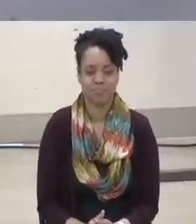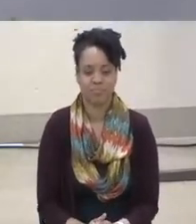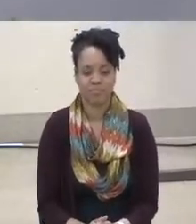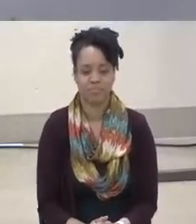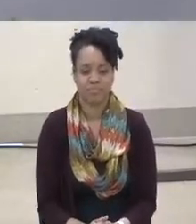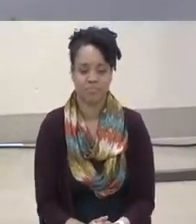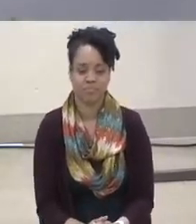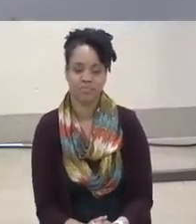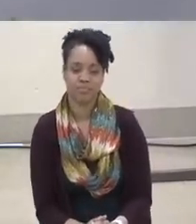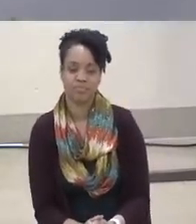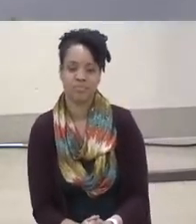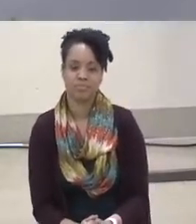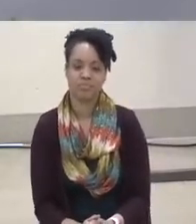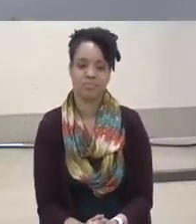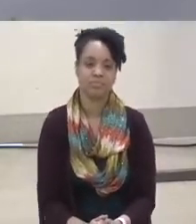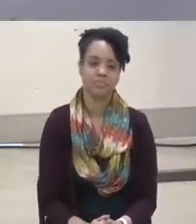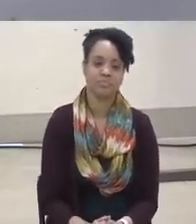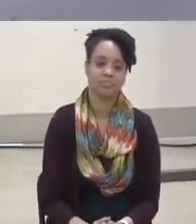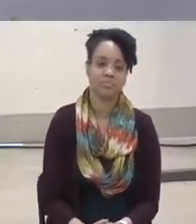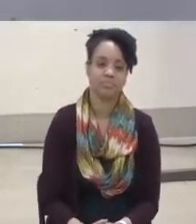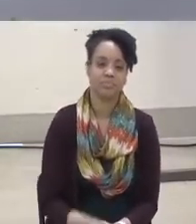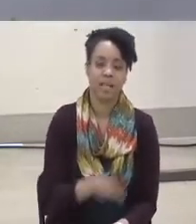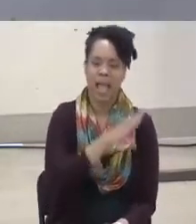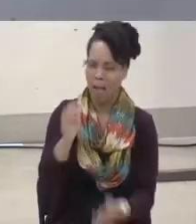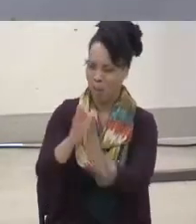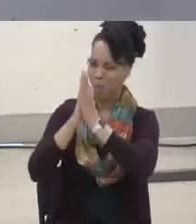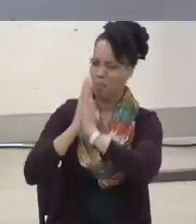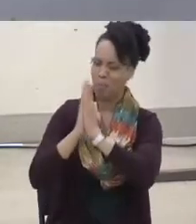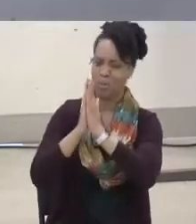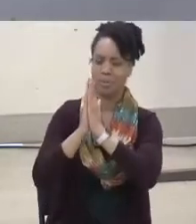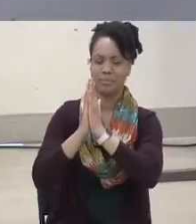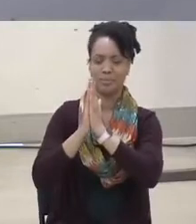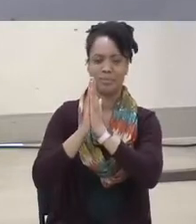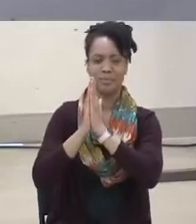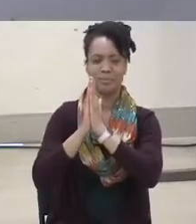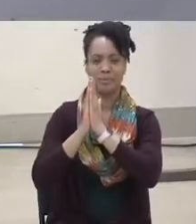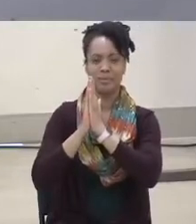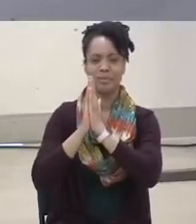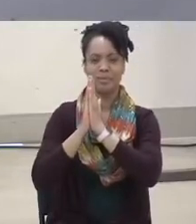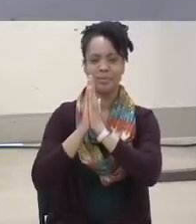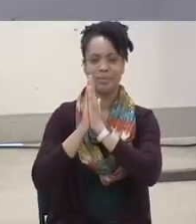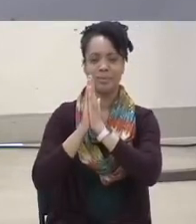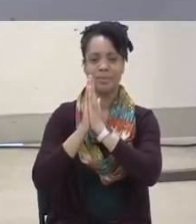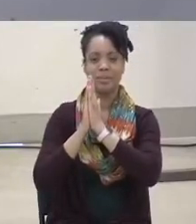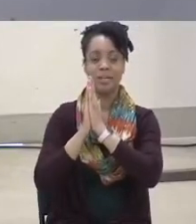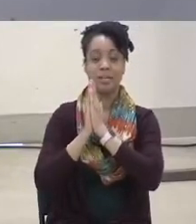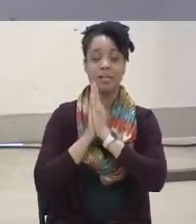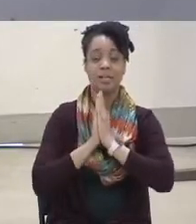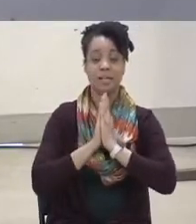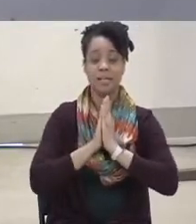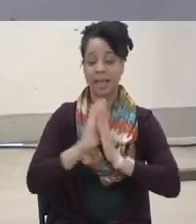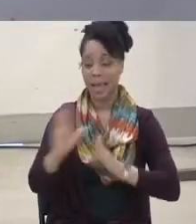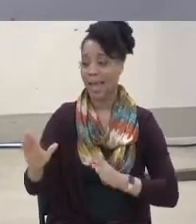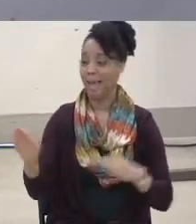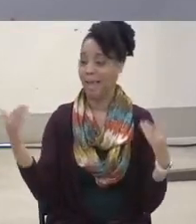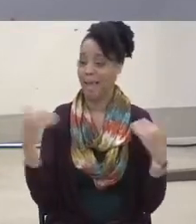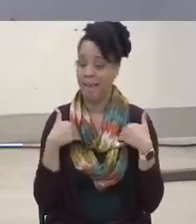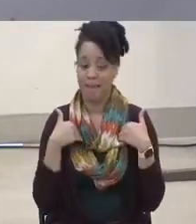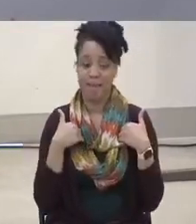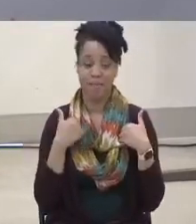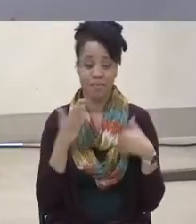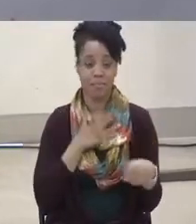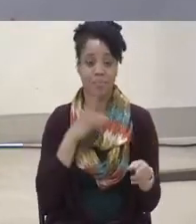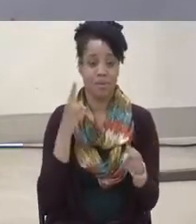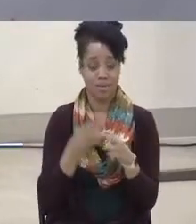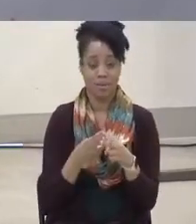invocado, viene a mí con un sí and pray, y orare, they have my name, tienen